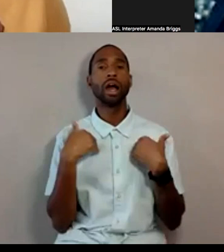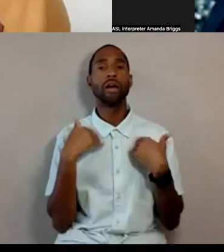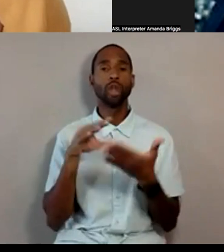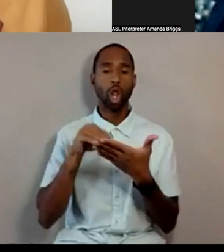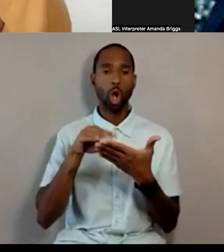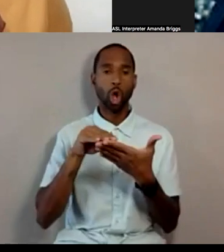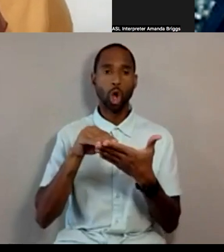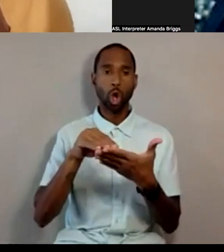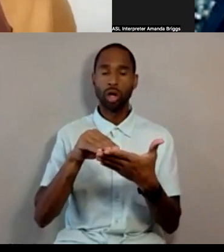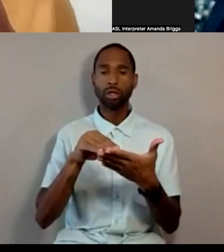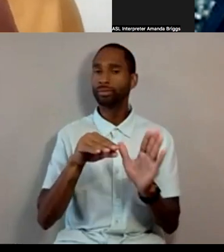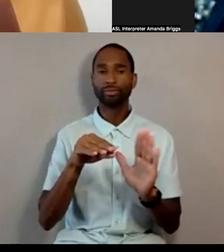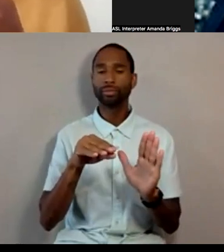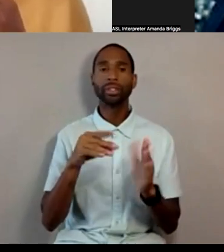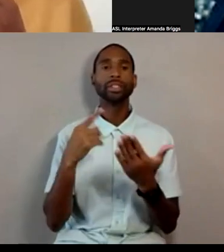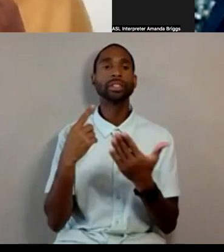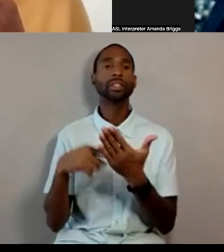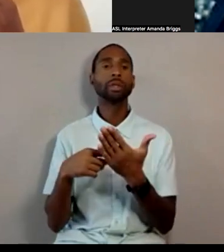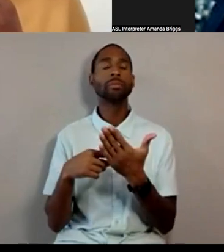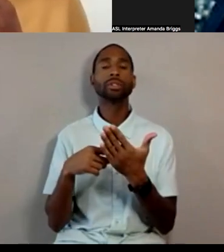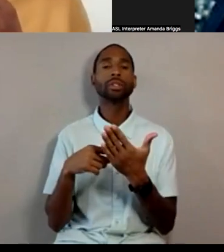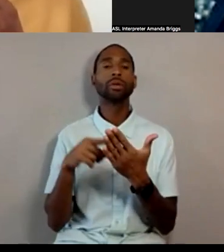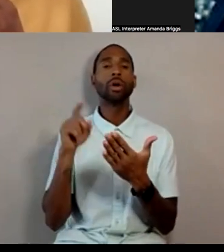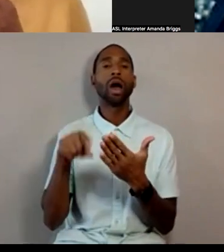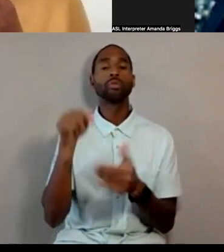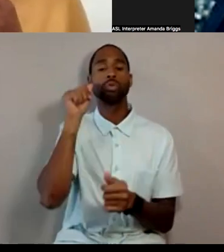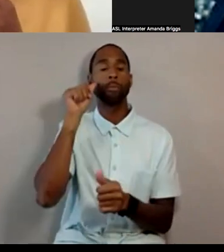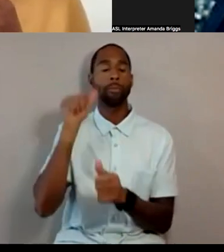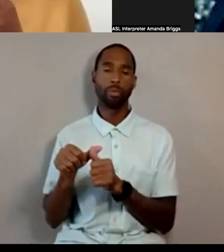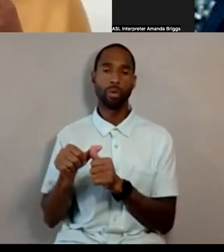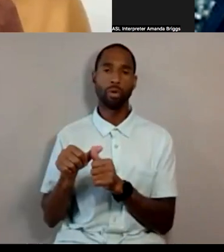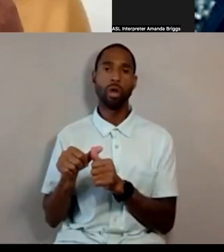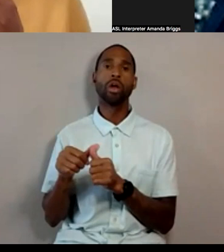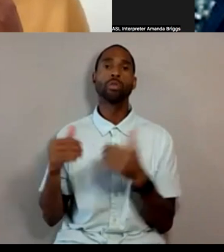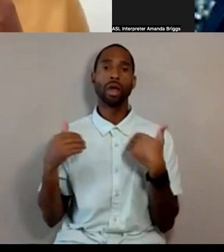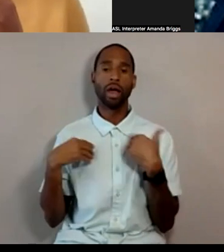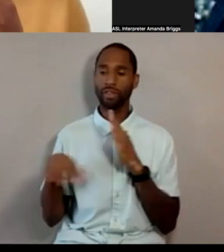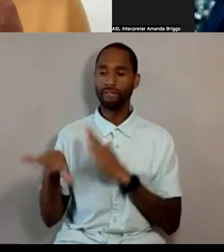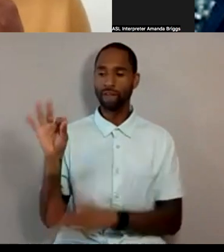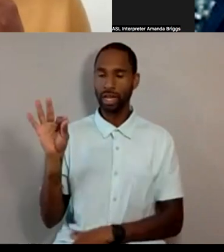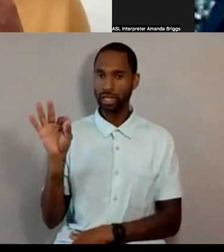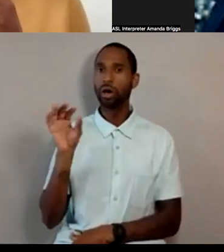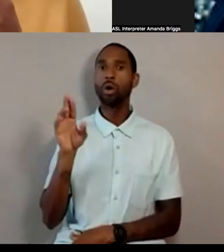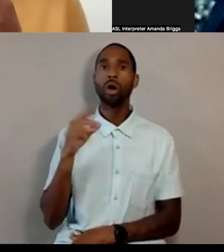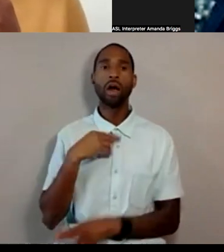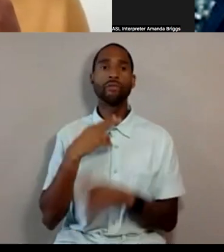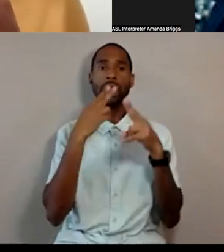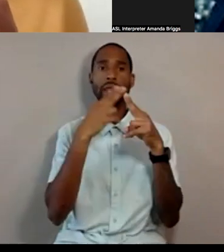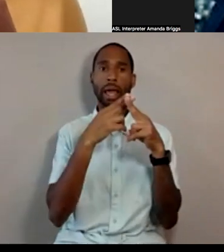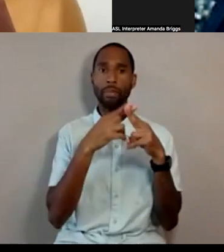them, but sometimes it's just this thing of, we have to remember that we have to find them, or we have to name